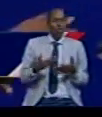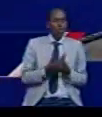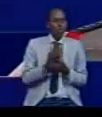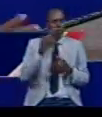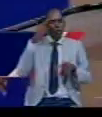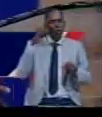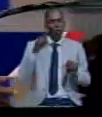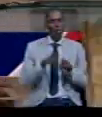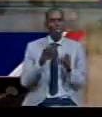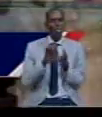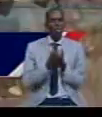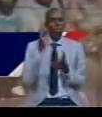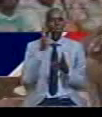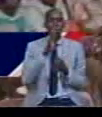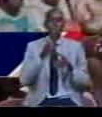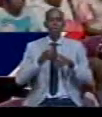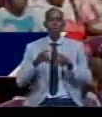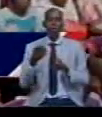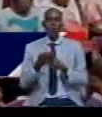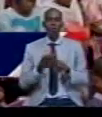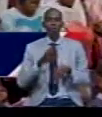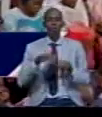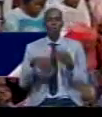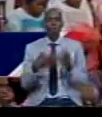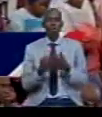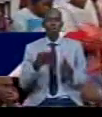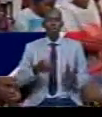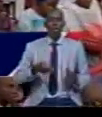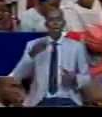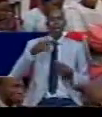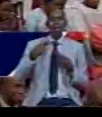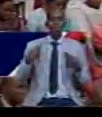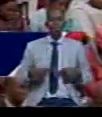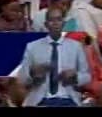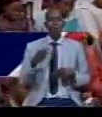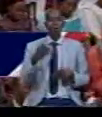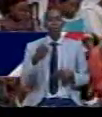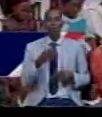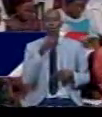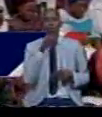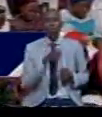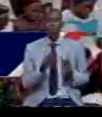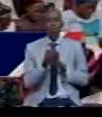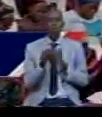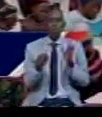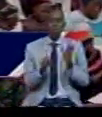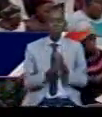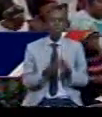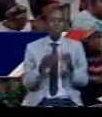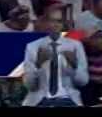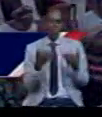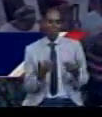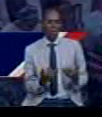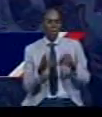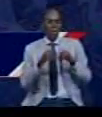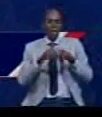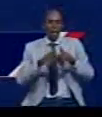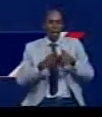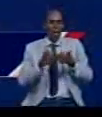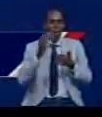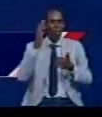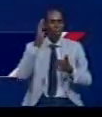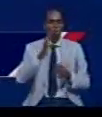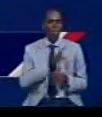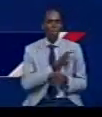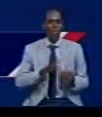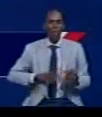from all the high priests of the Old Testament? Are you the one to come? Now, how will Christ tell him, I am